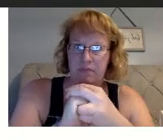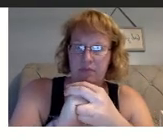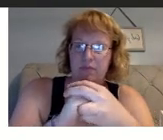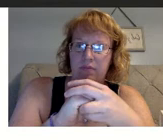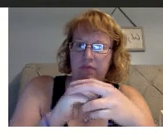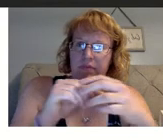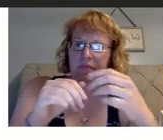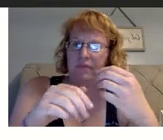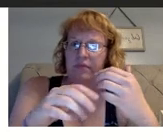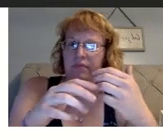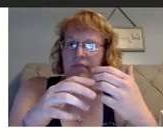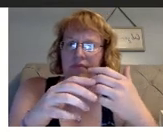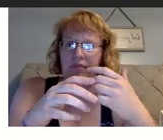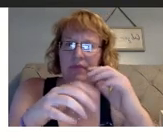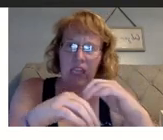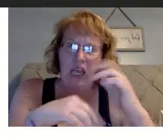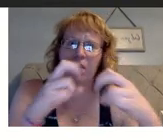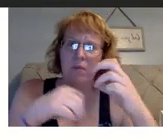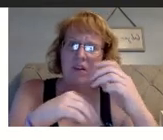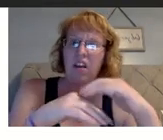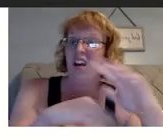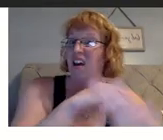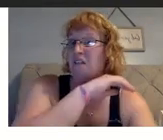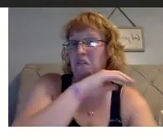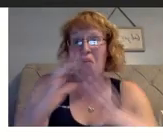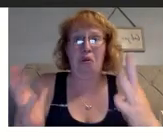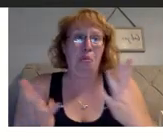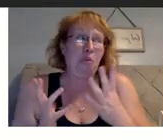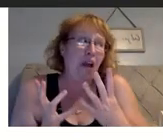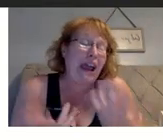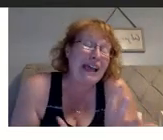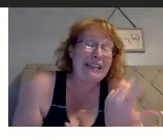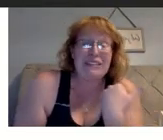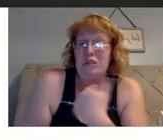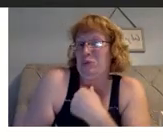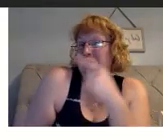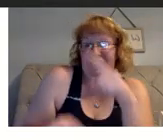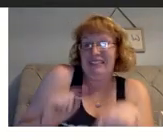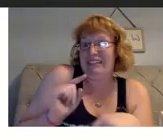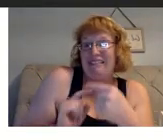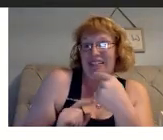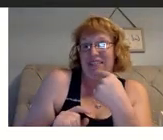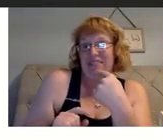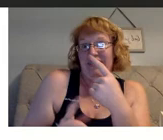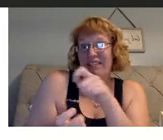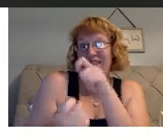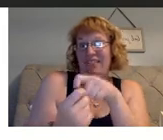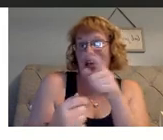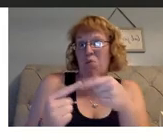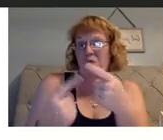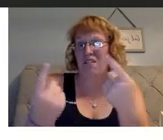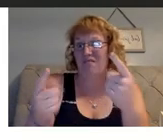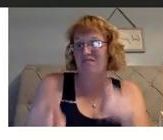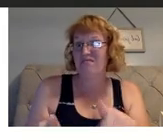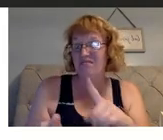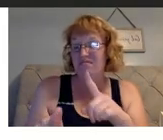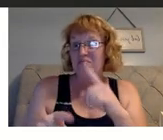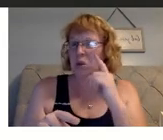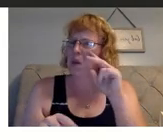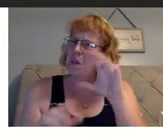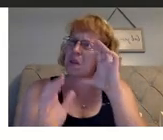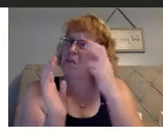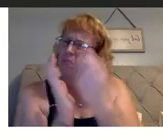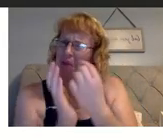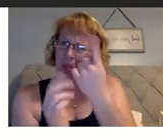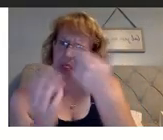park on fall break. So we can't really say exactly when it is, but when we look at the pictures, does